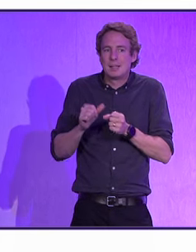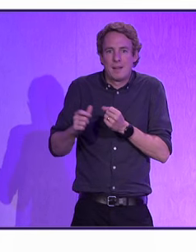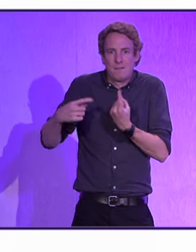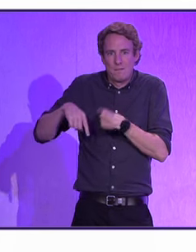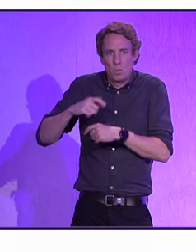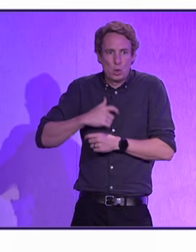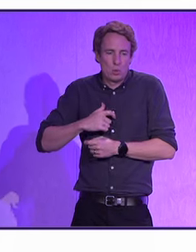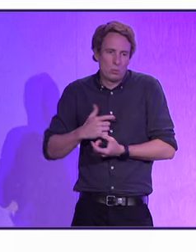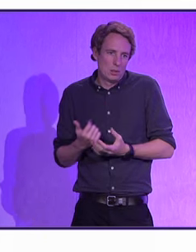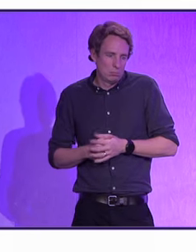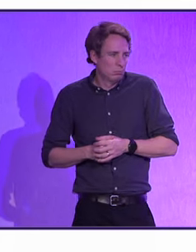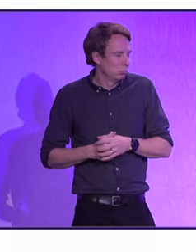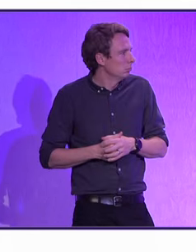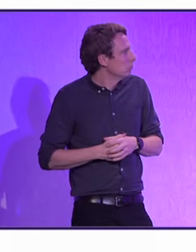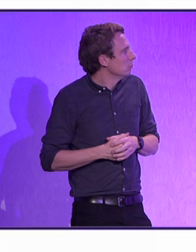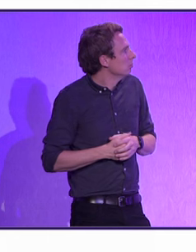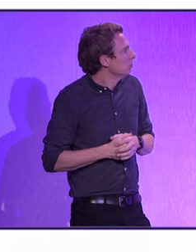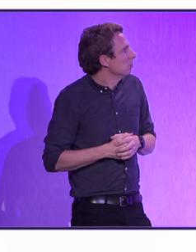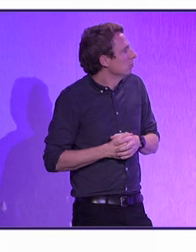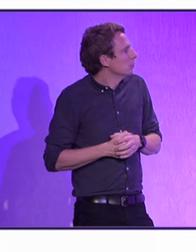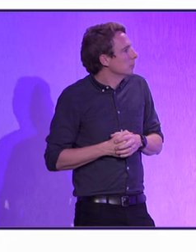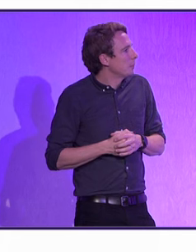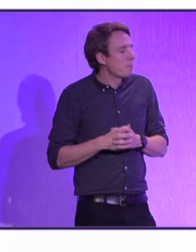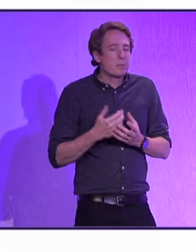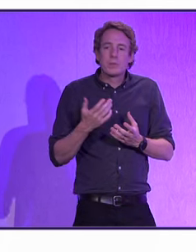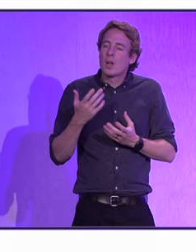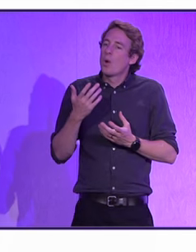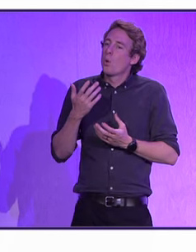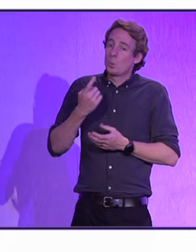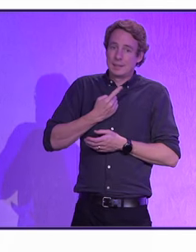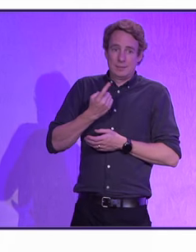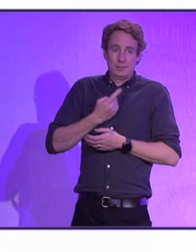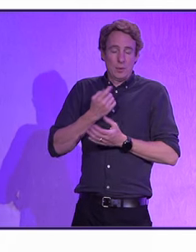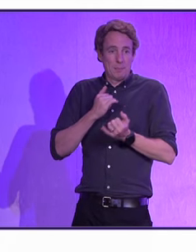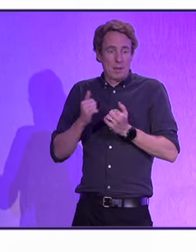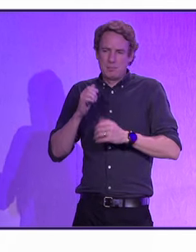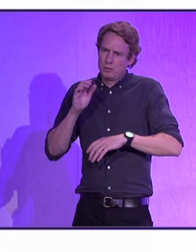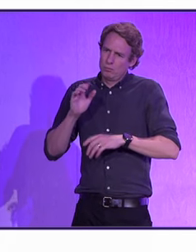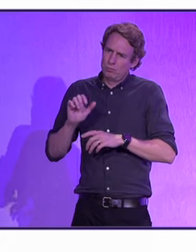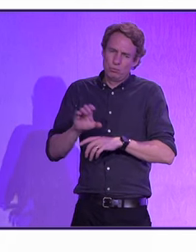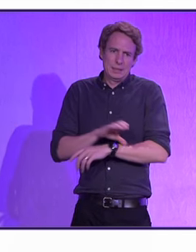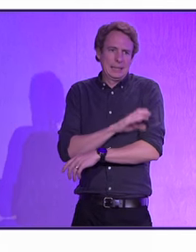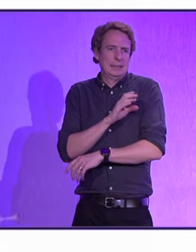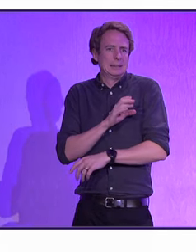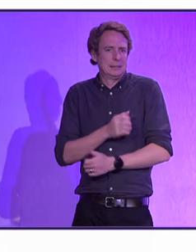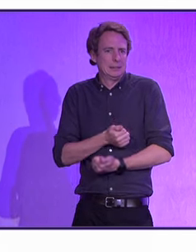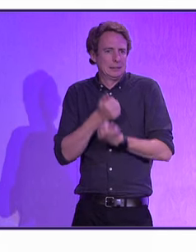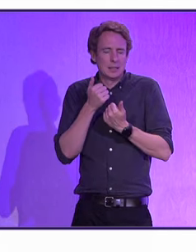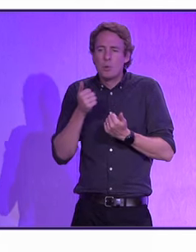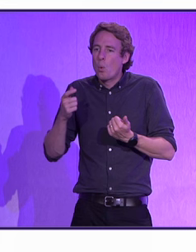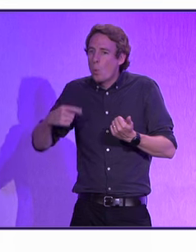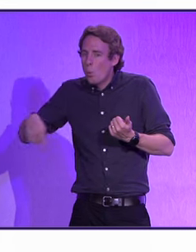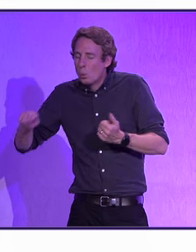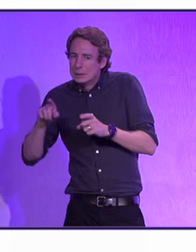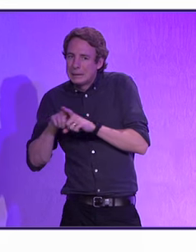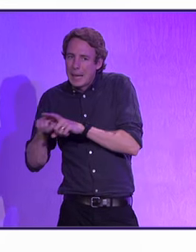humans? So for instance, you can have an individual resilient human, but that doesn't mean that all humans are resilient. This is where you